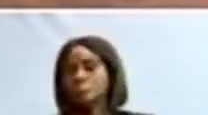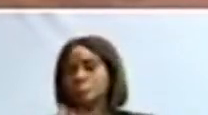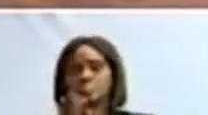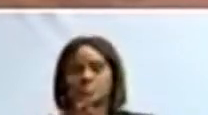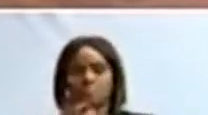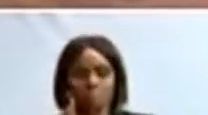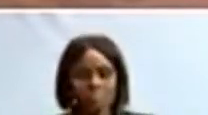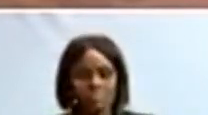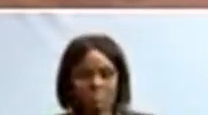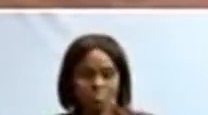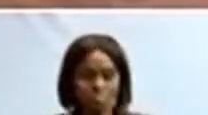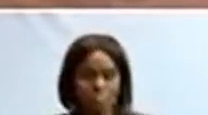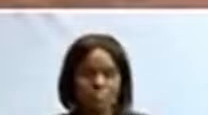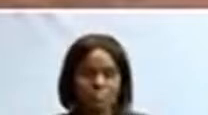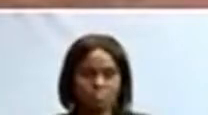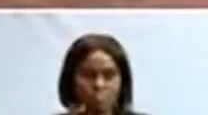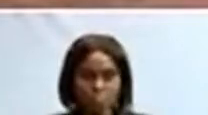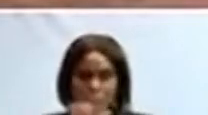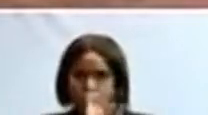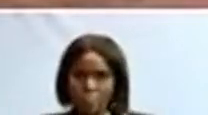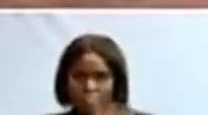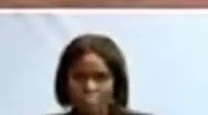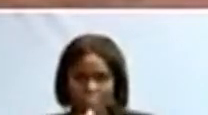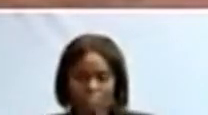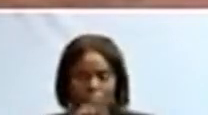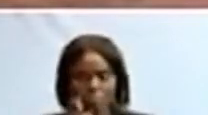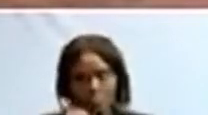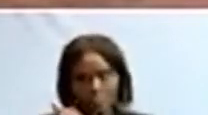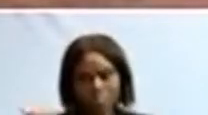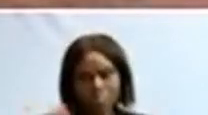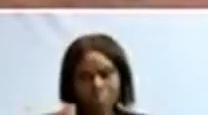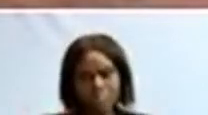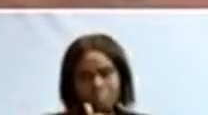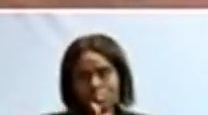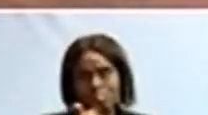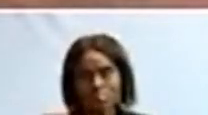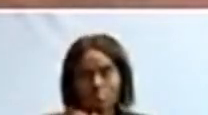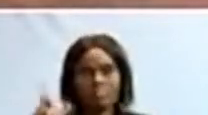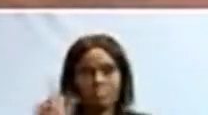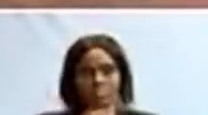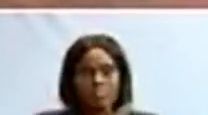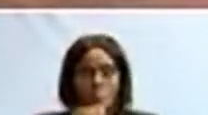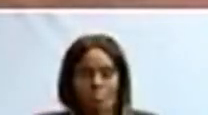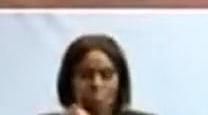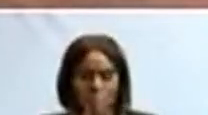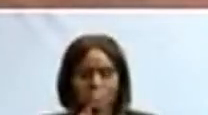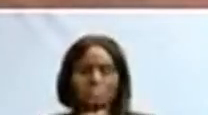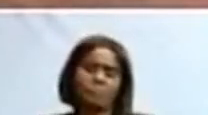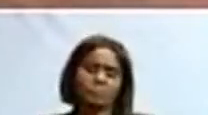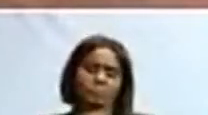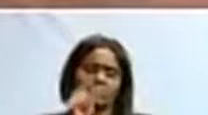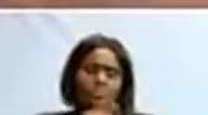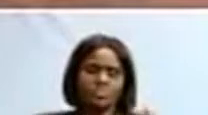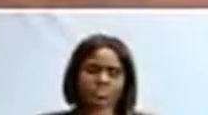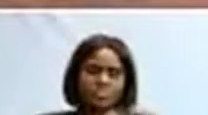to meet salaries and wages and other days operation